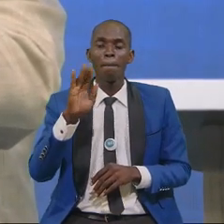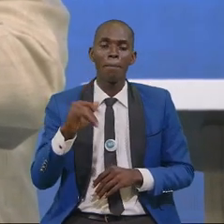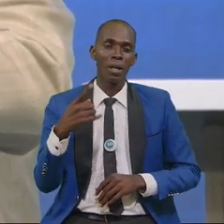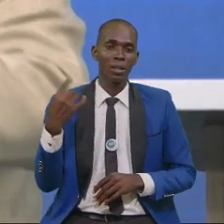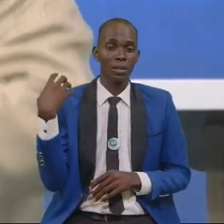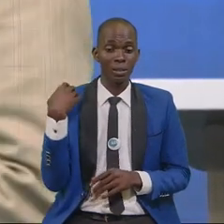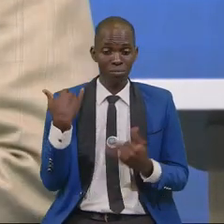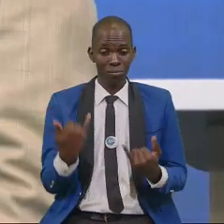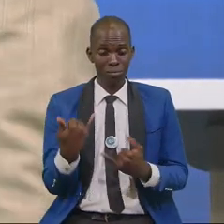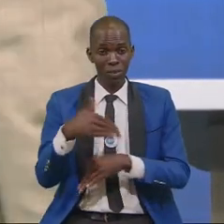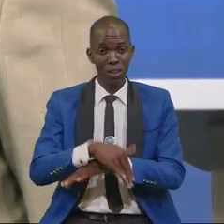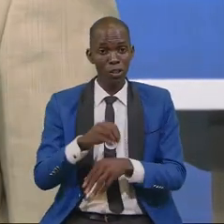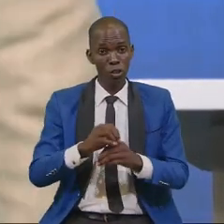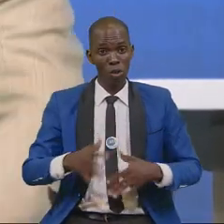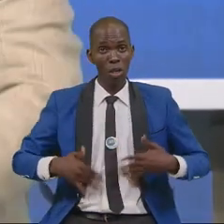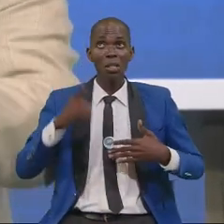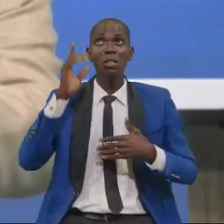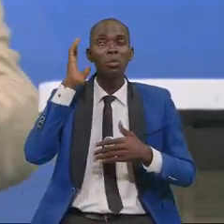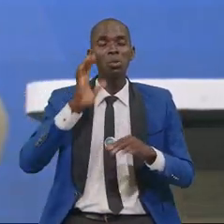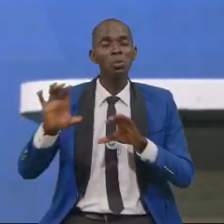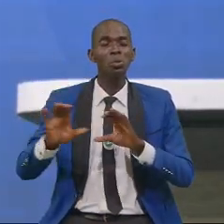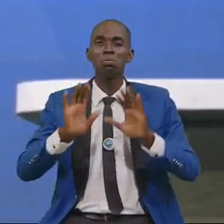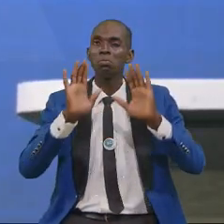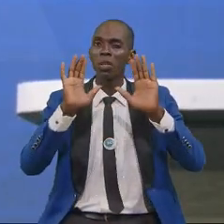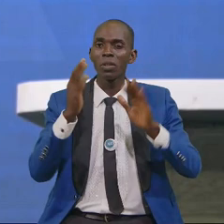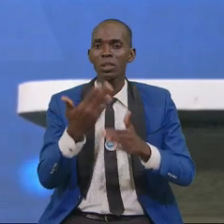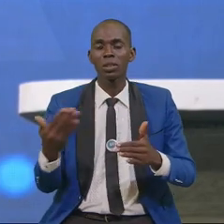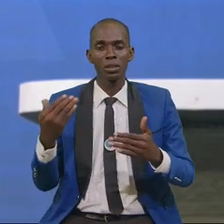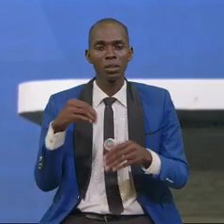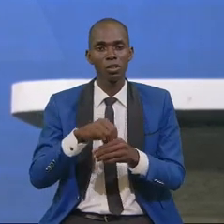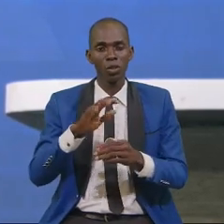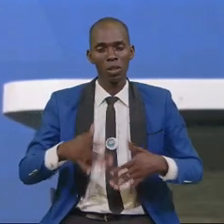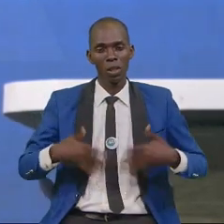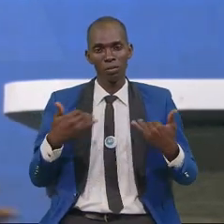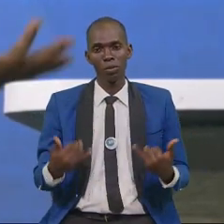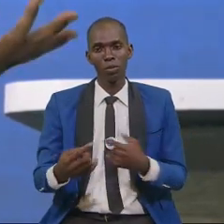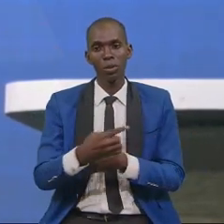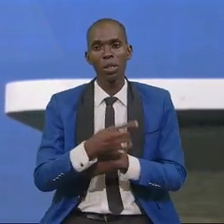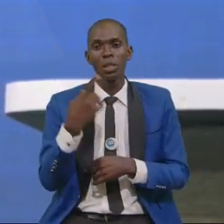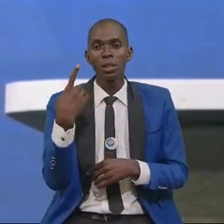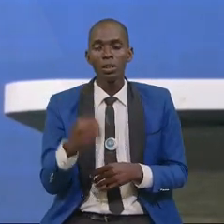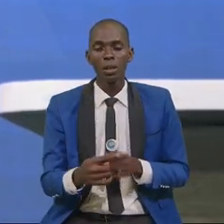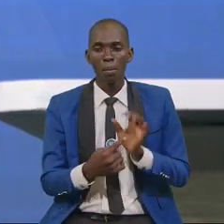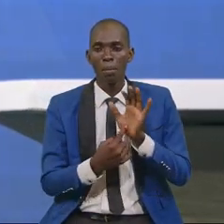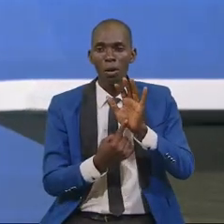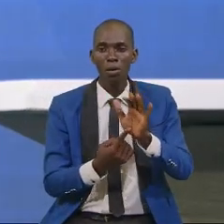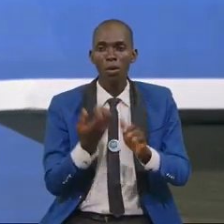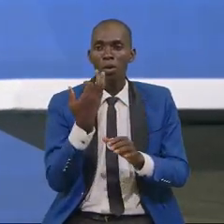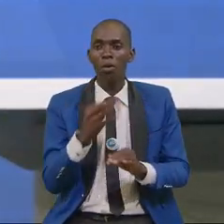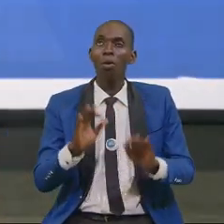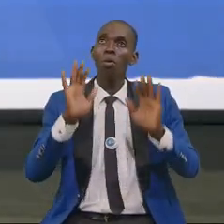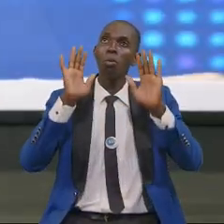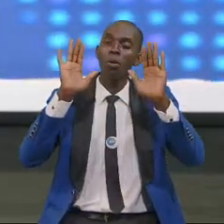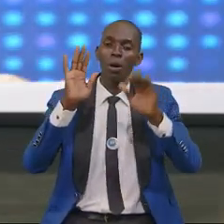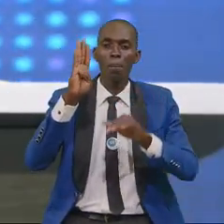things he will do in your life today. The manifestation of marvels by the Master.